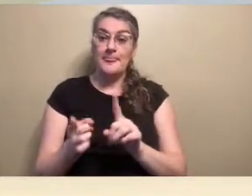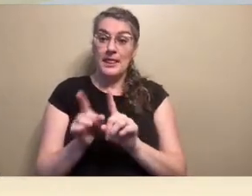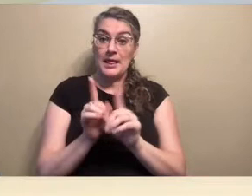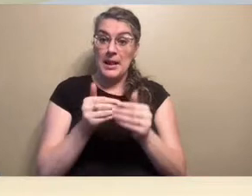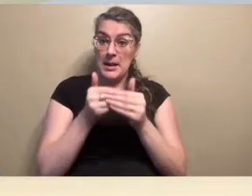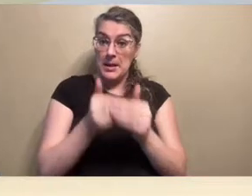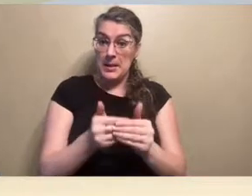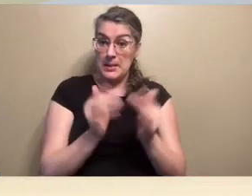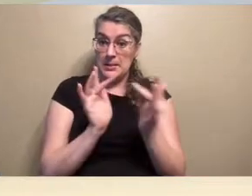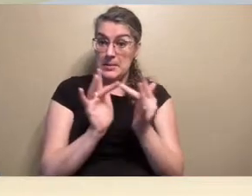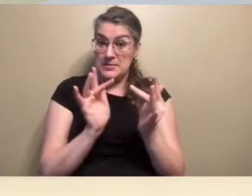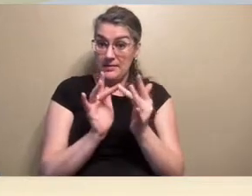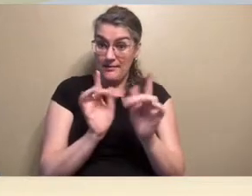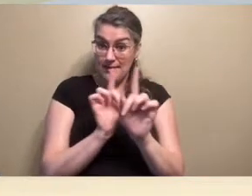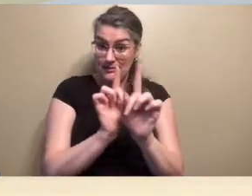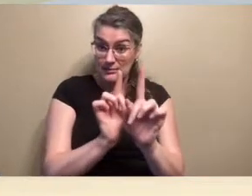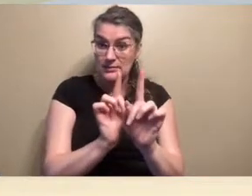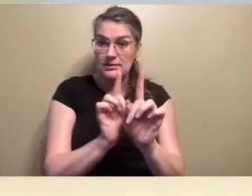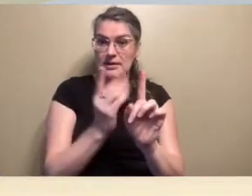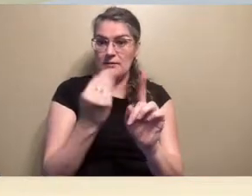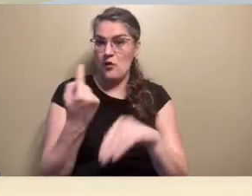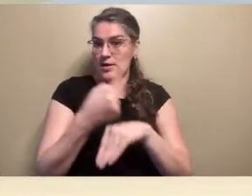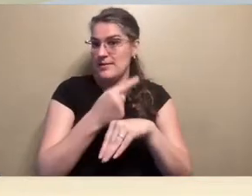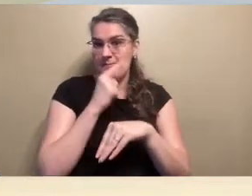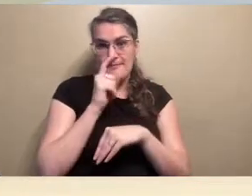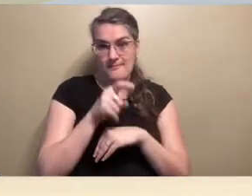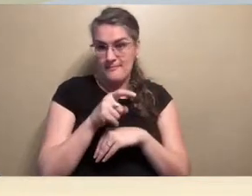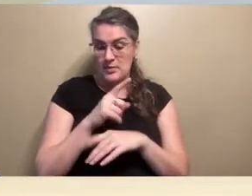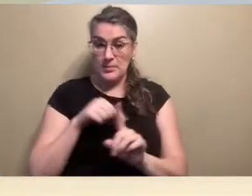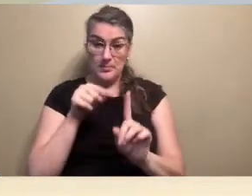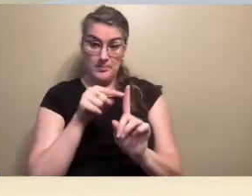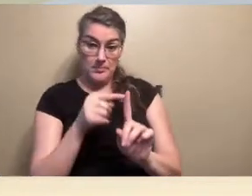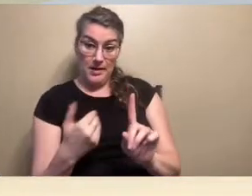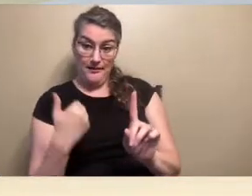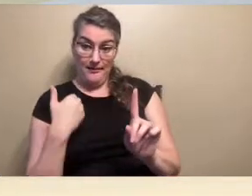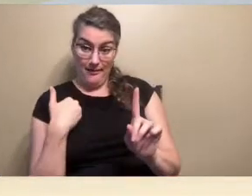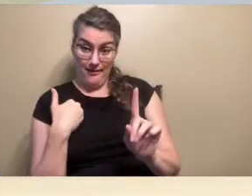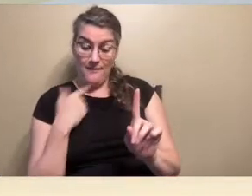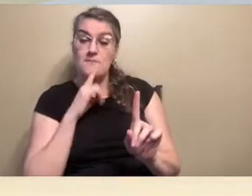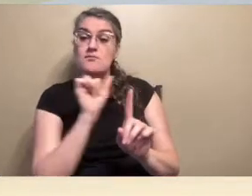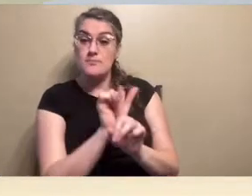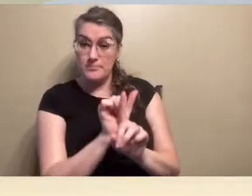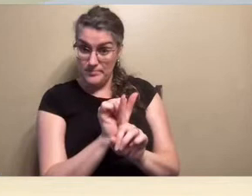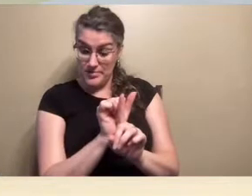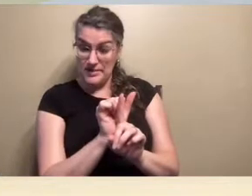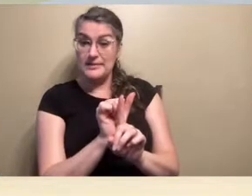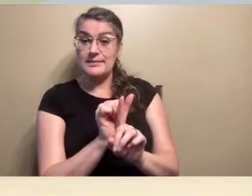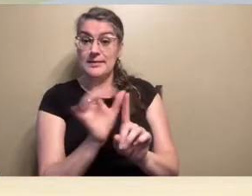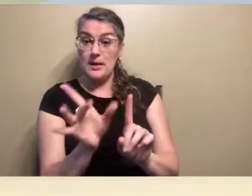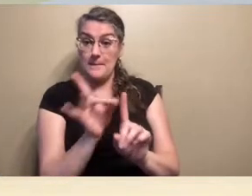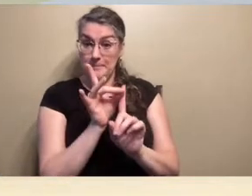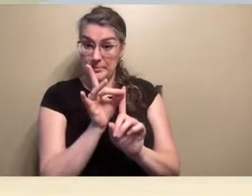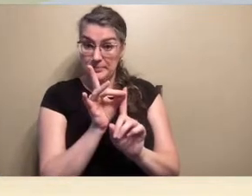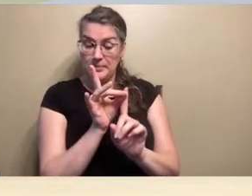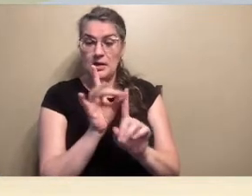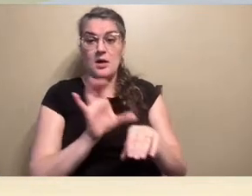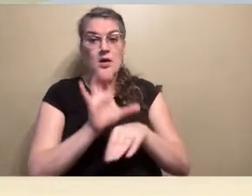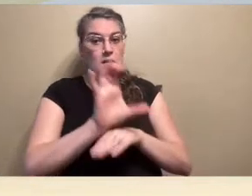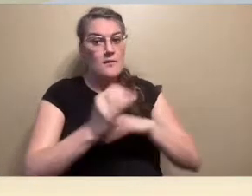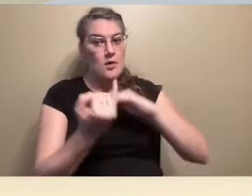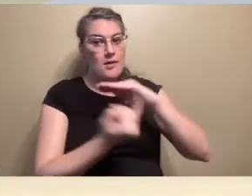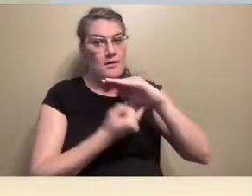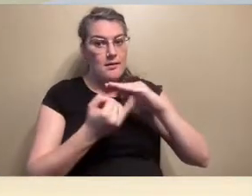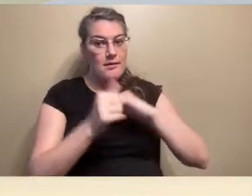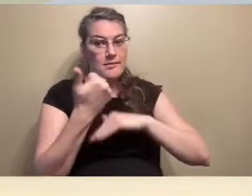in every case. People who test positive for COVID-19 will be required to self-isolate for 10 days after the onset